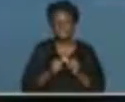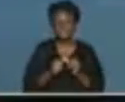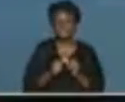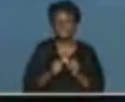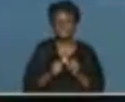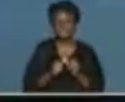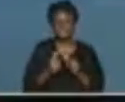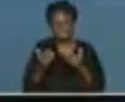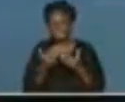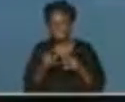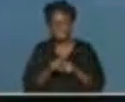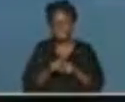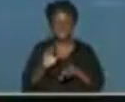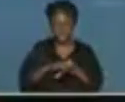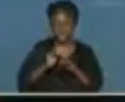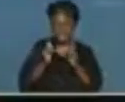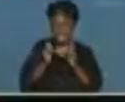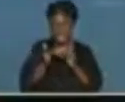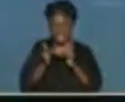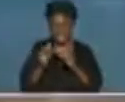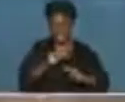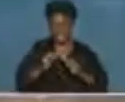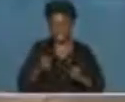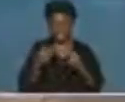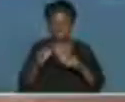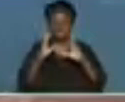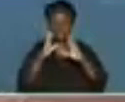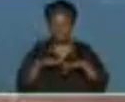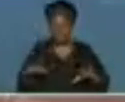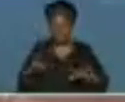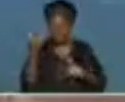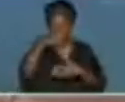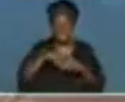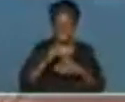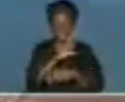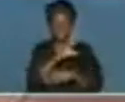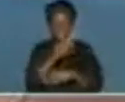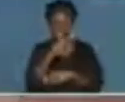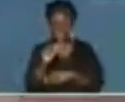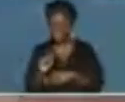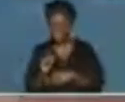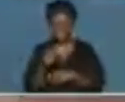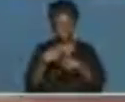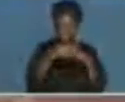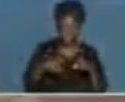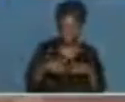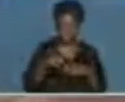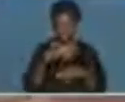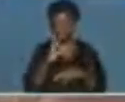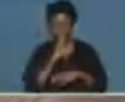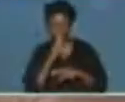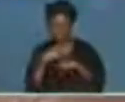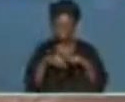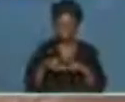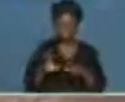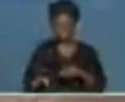activities. You know, a lot of children go in these chat rooms. They put up their age, or